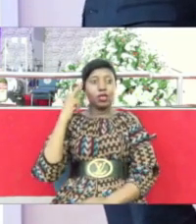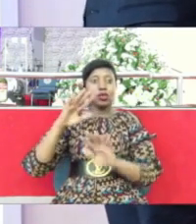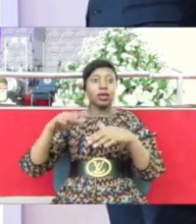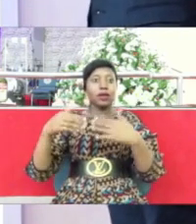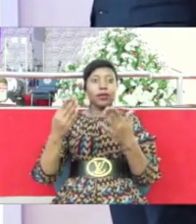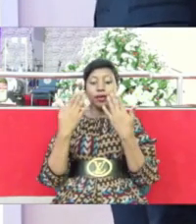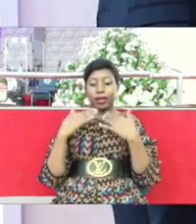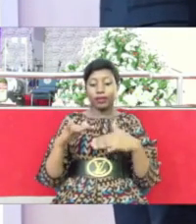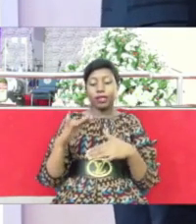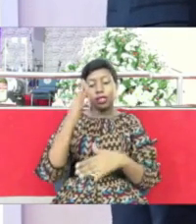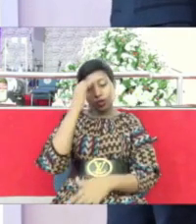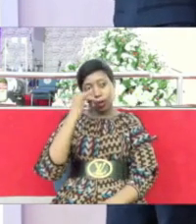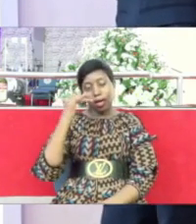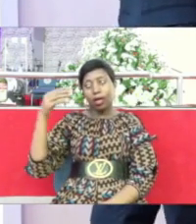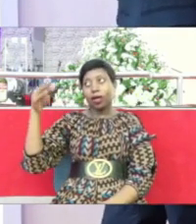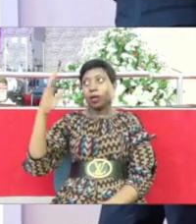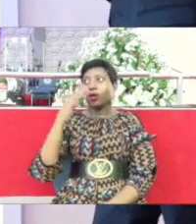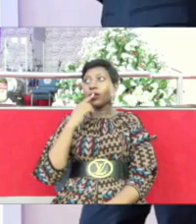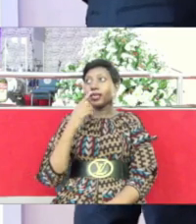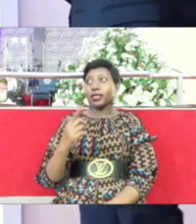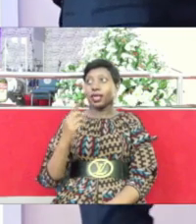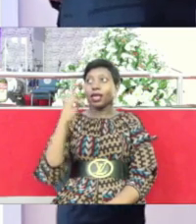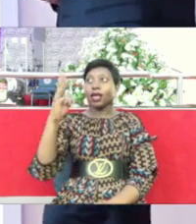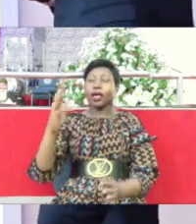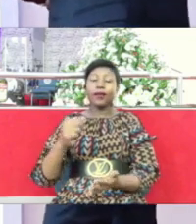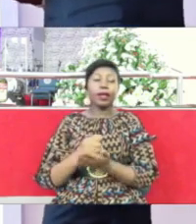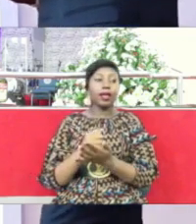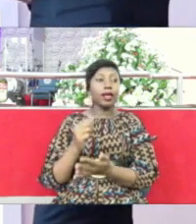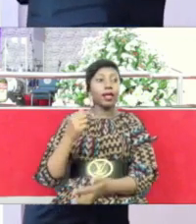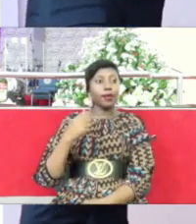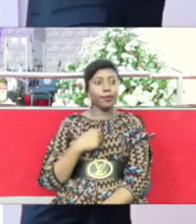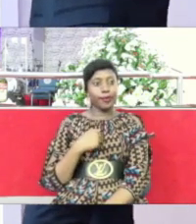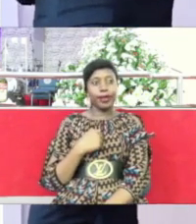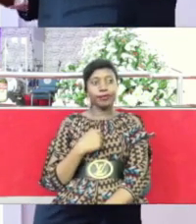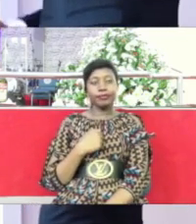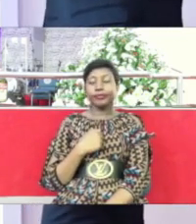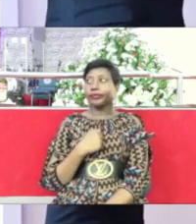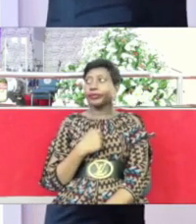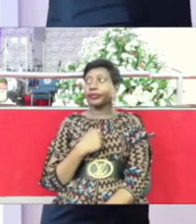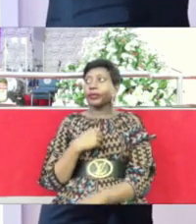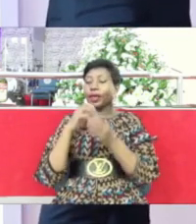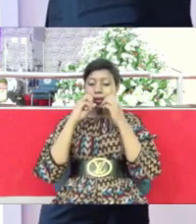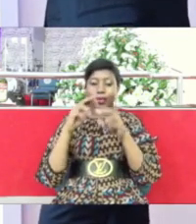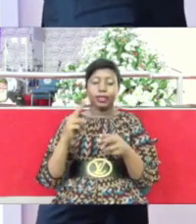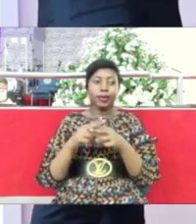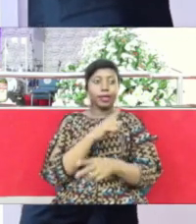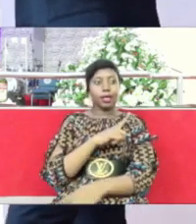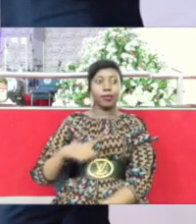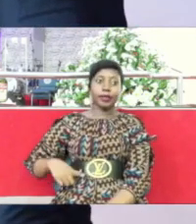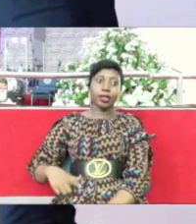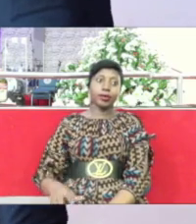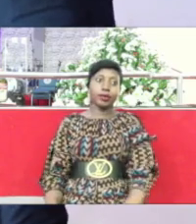is saying, He will help me. Blessed be the name of the Lord.